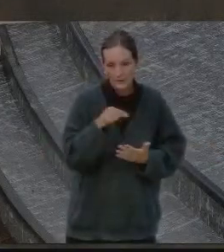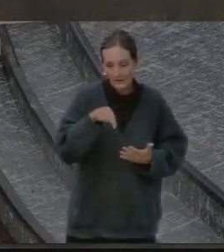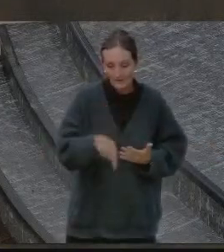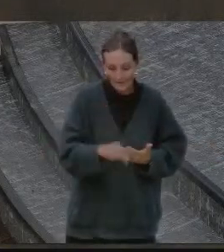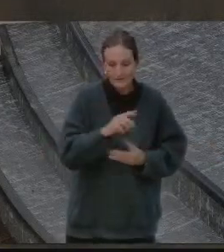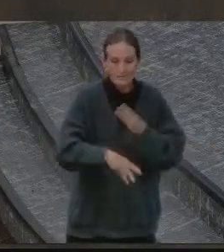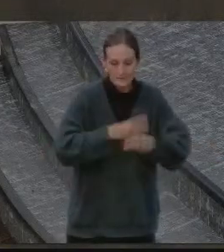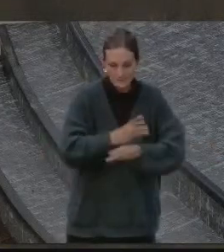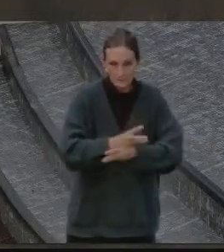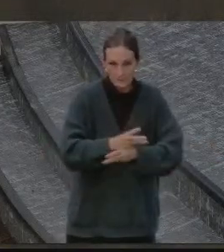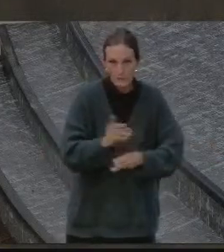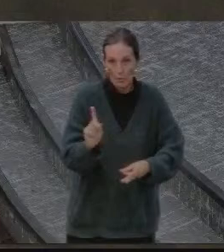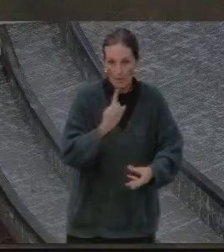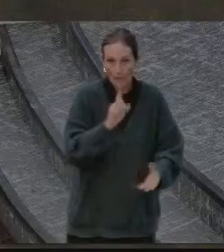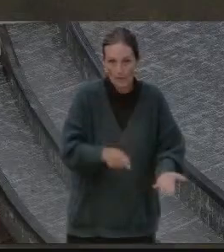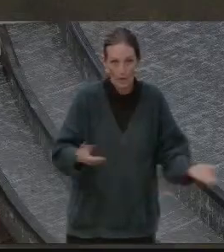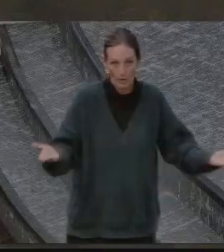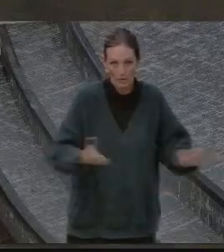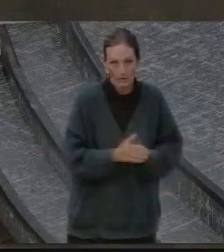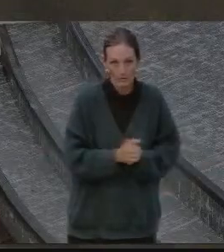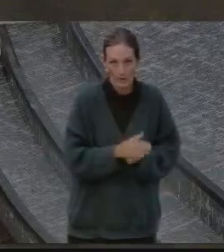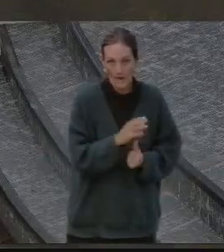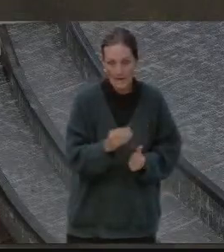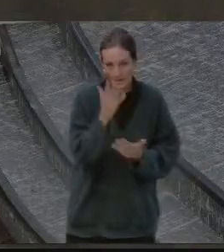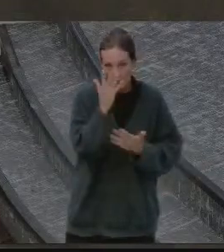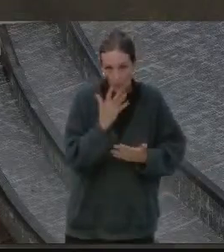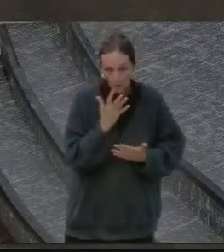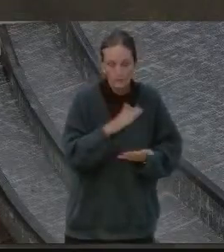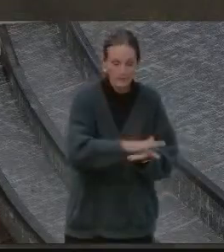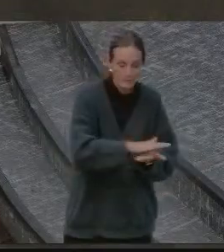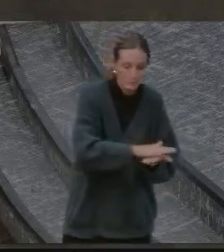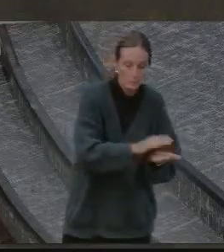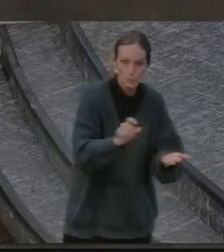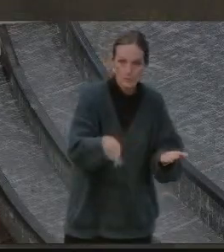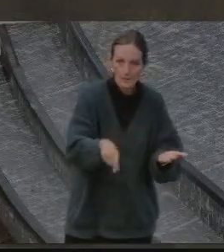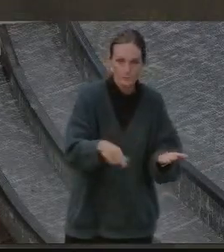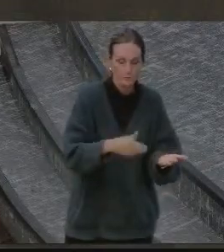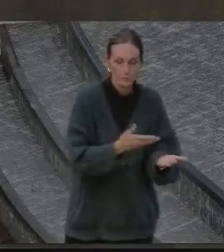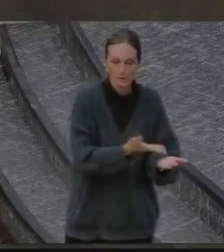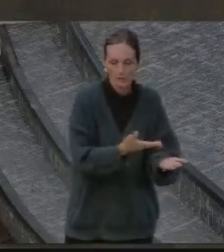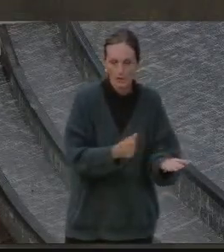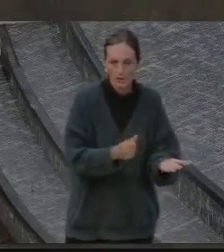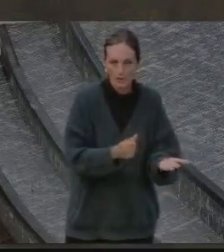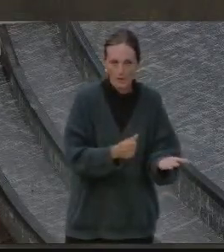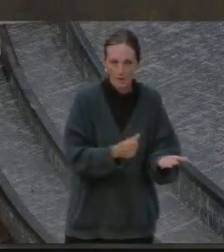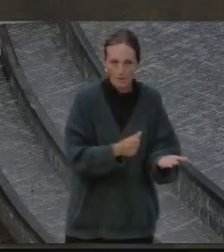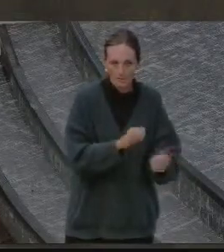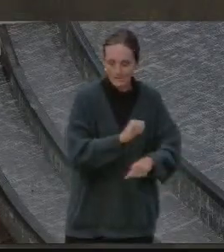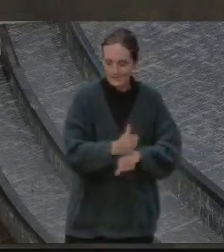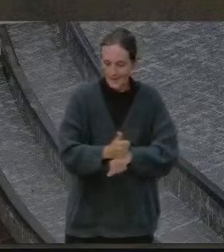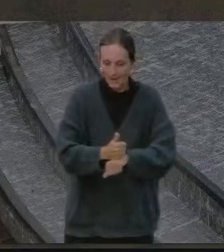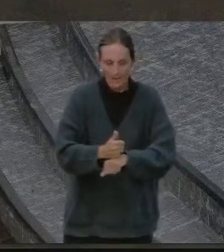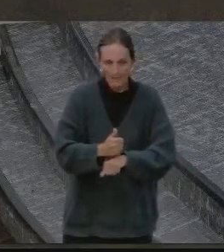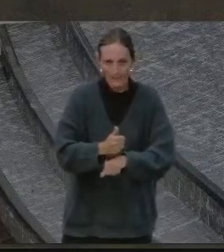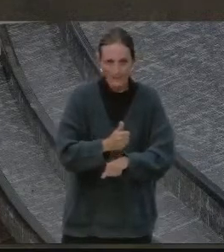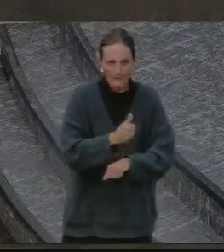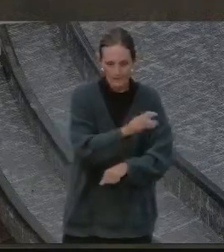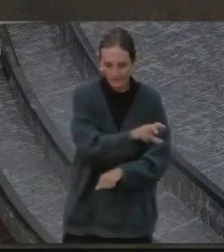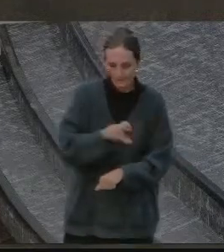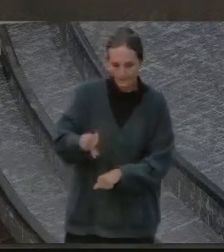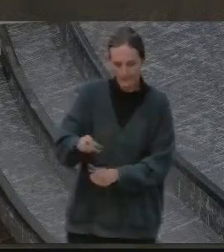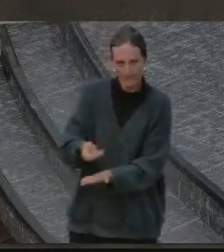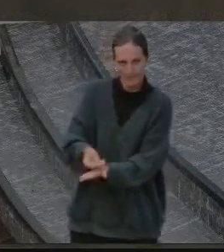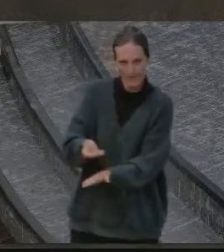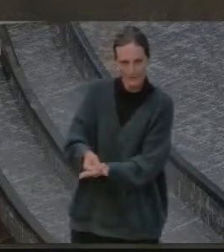having to, schools are having to carve out budgets for